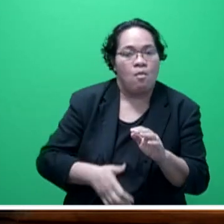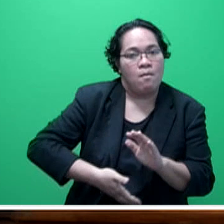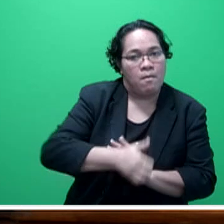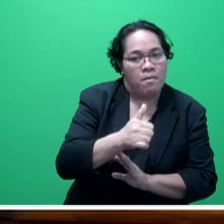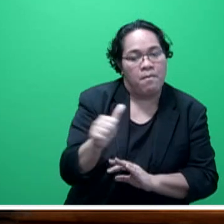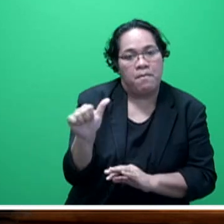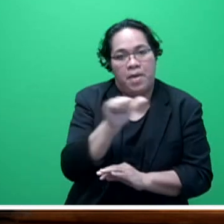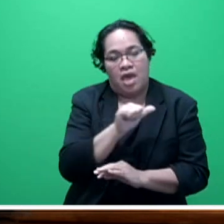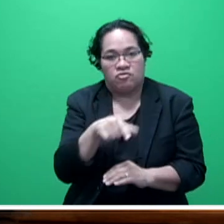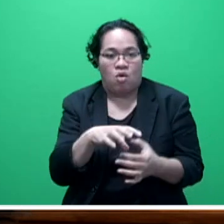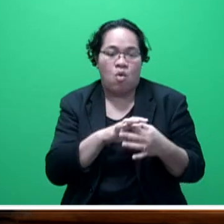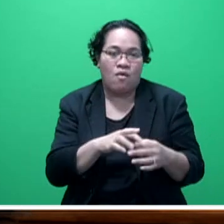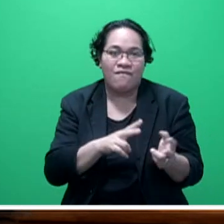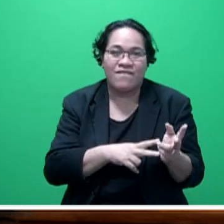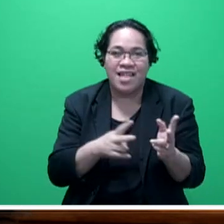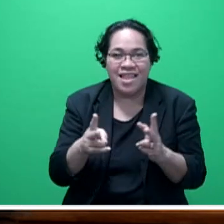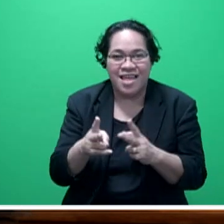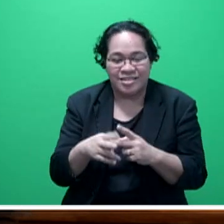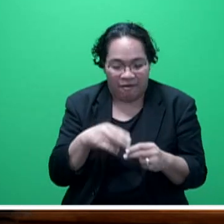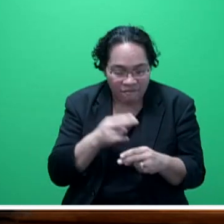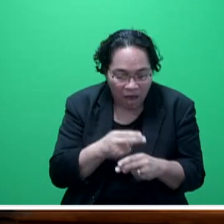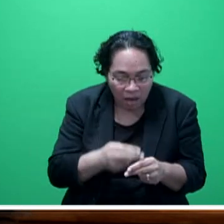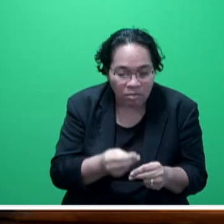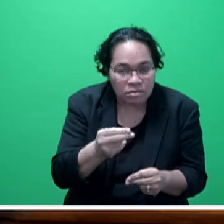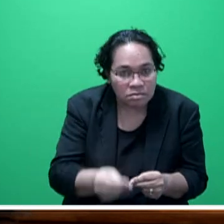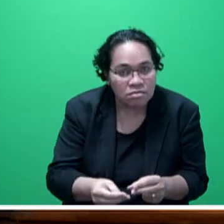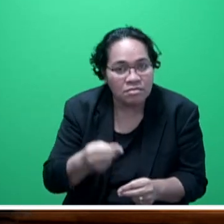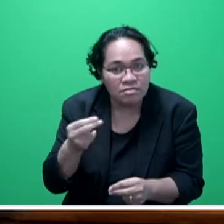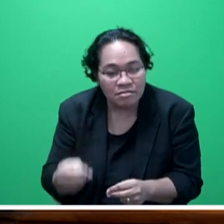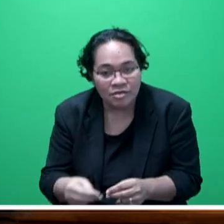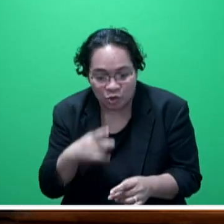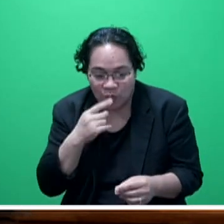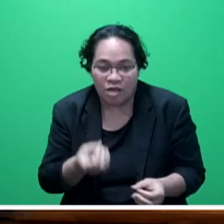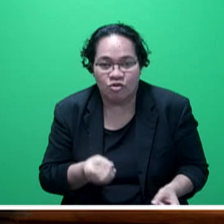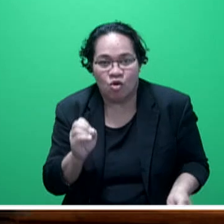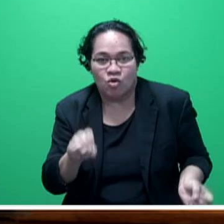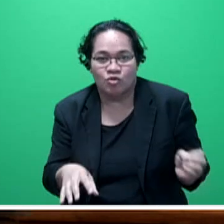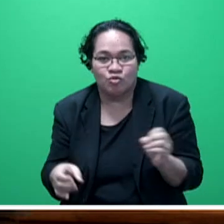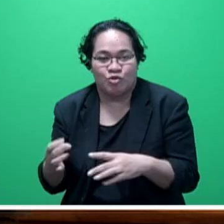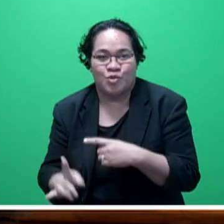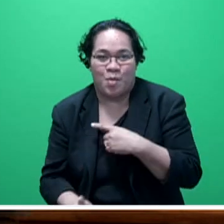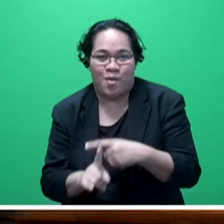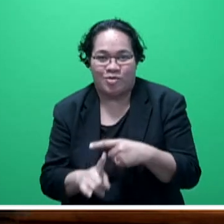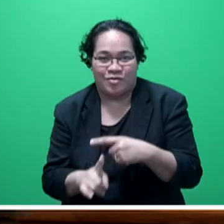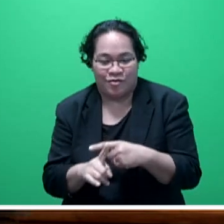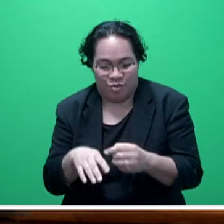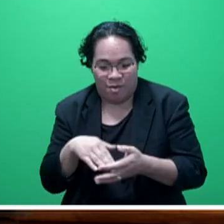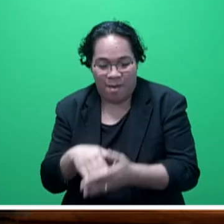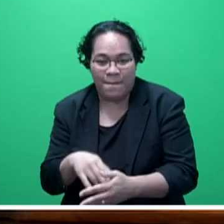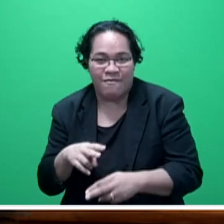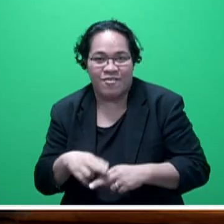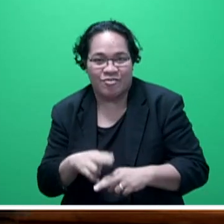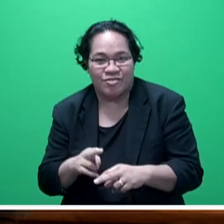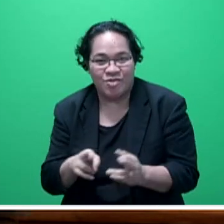or farms to live off their land and also contribute positively to the progress of Fiji rural